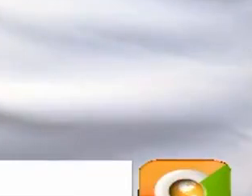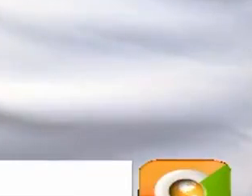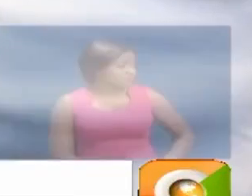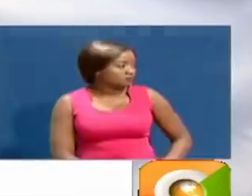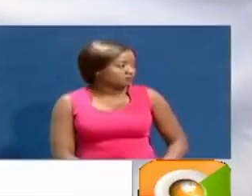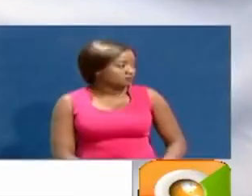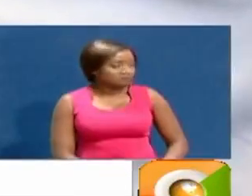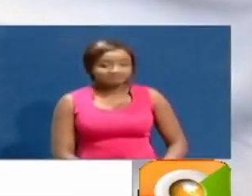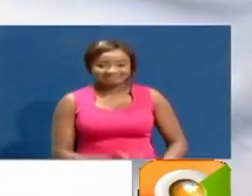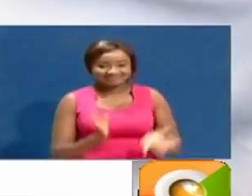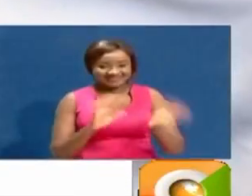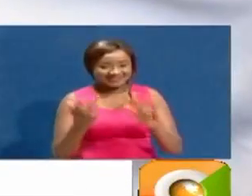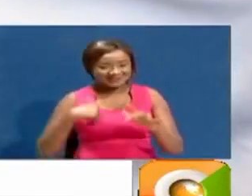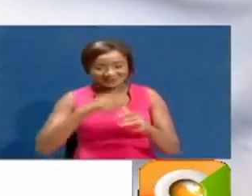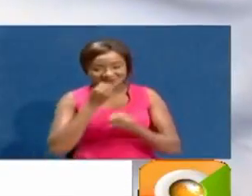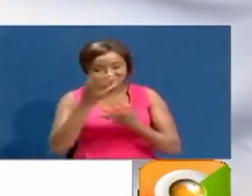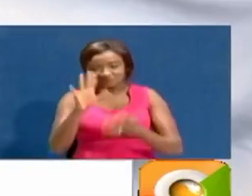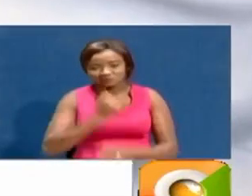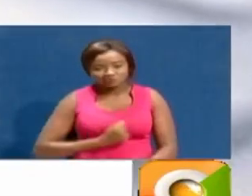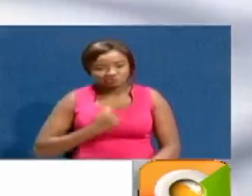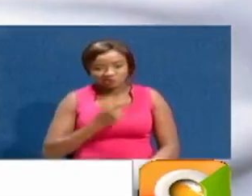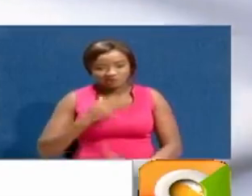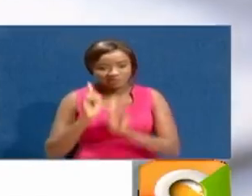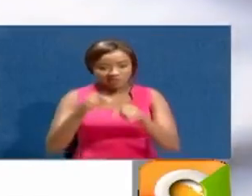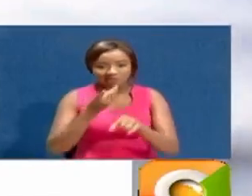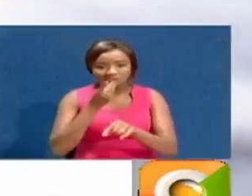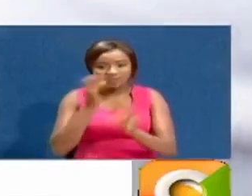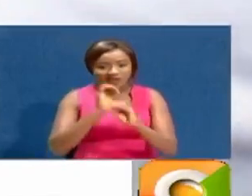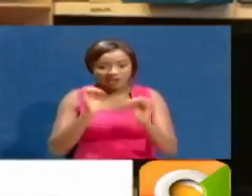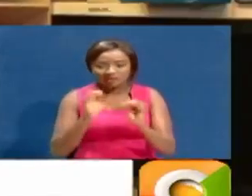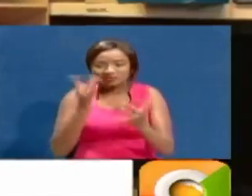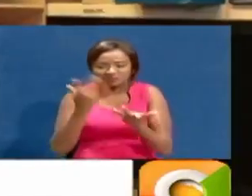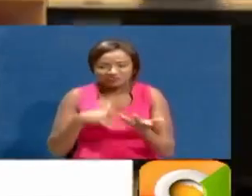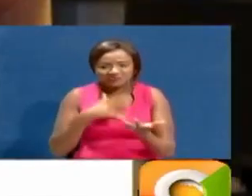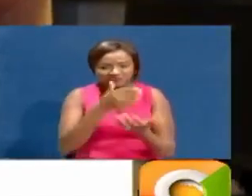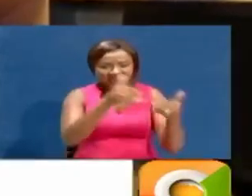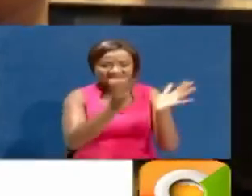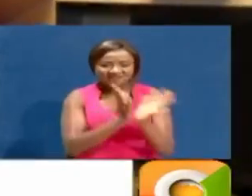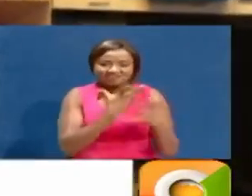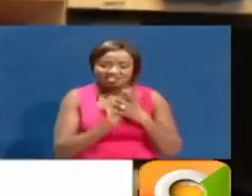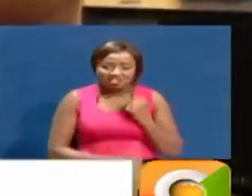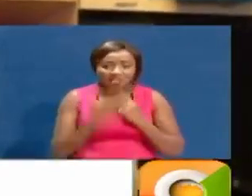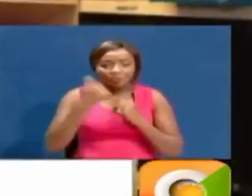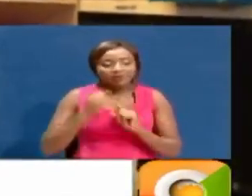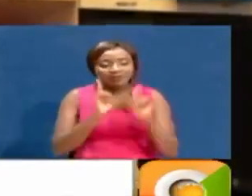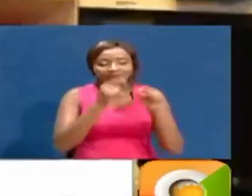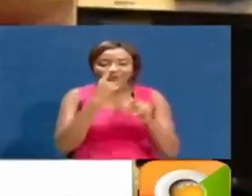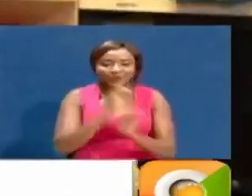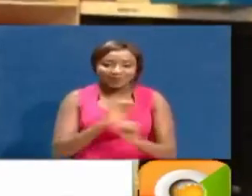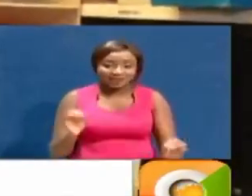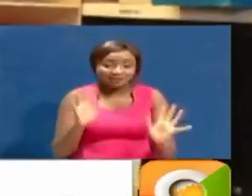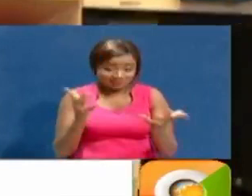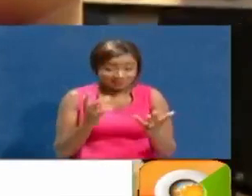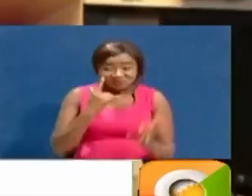going to join you for dinner." Yeah. And you could feel the voice of disappointment in trying to say it's fine, but you can